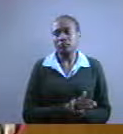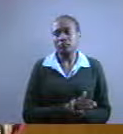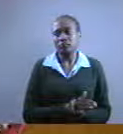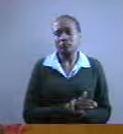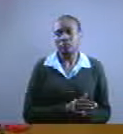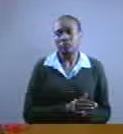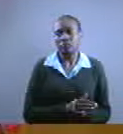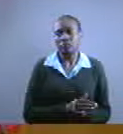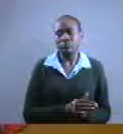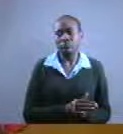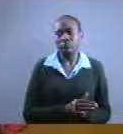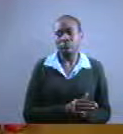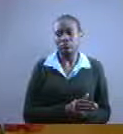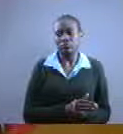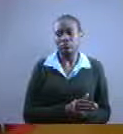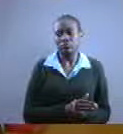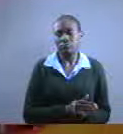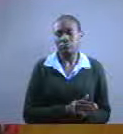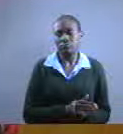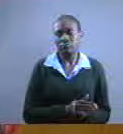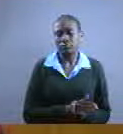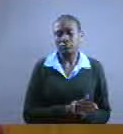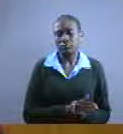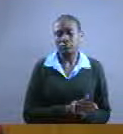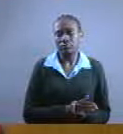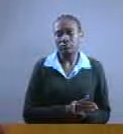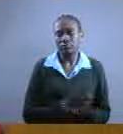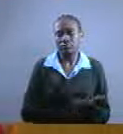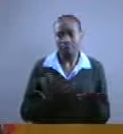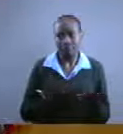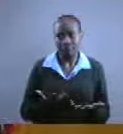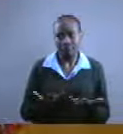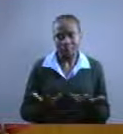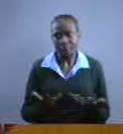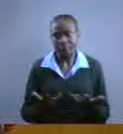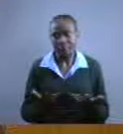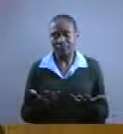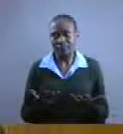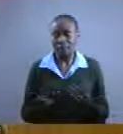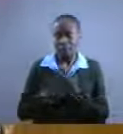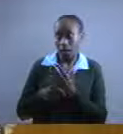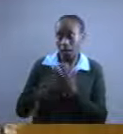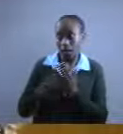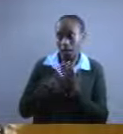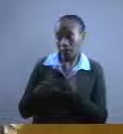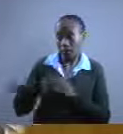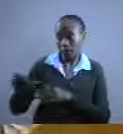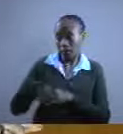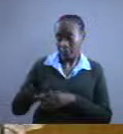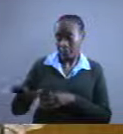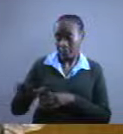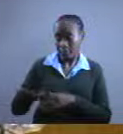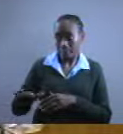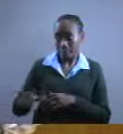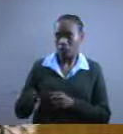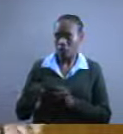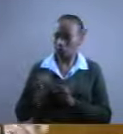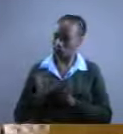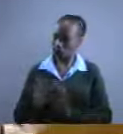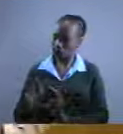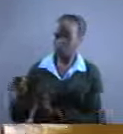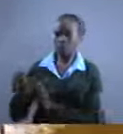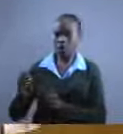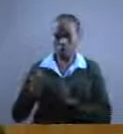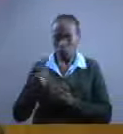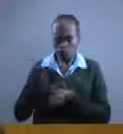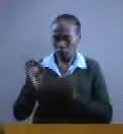the broad tax base is efficient and it is effective.